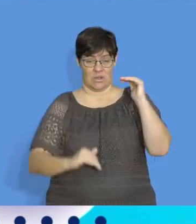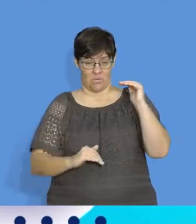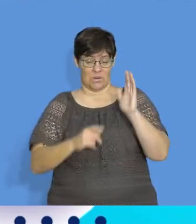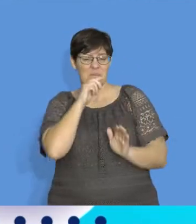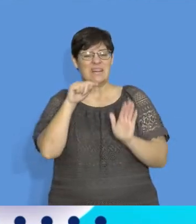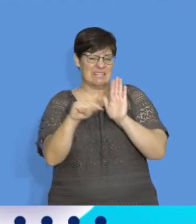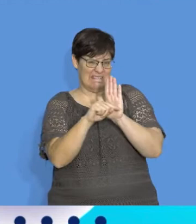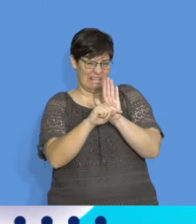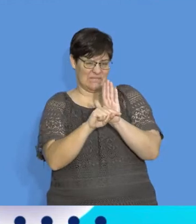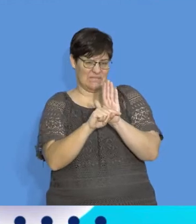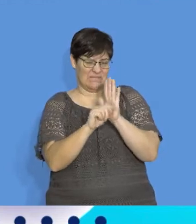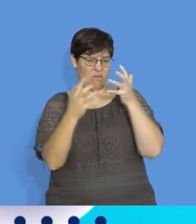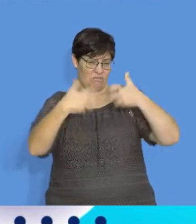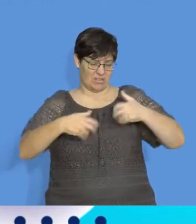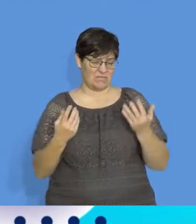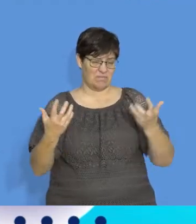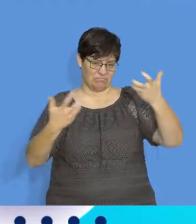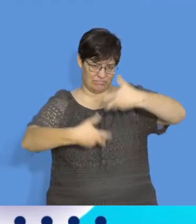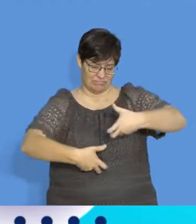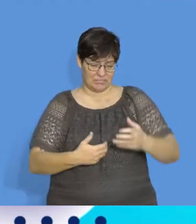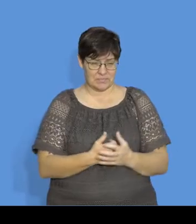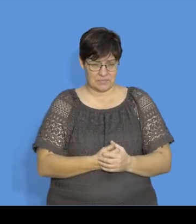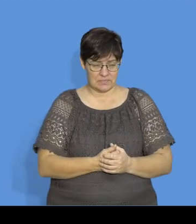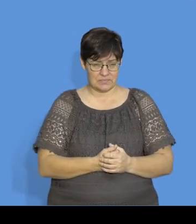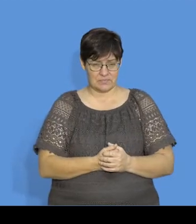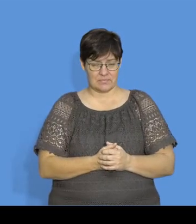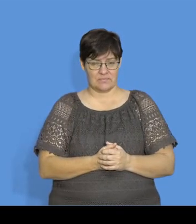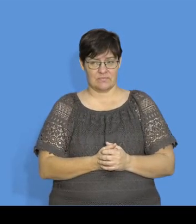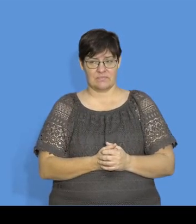Okay. So this is a positive correlation.